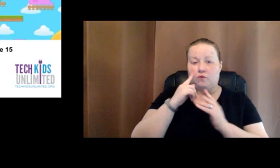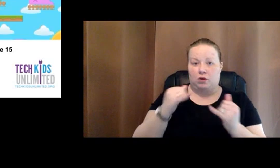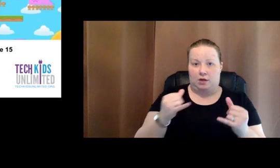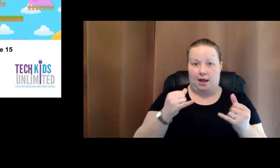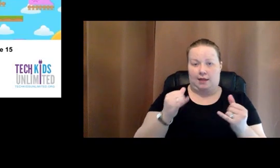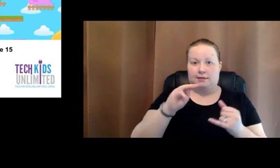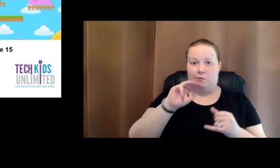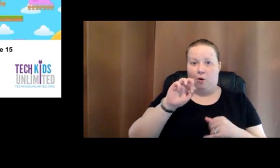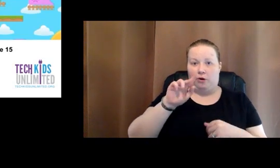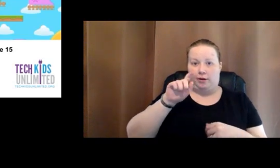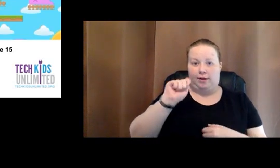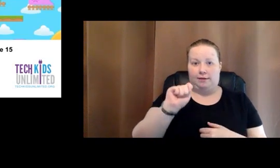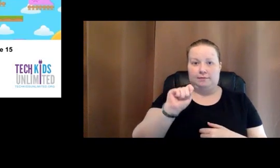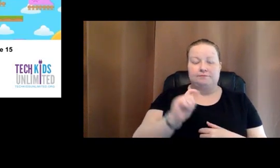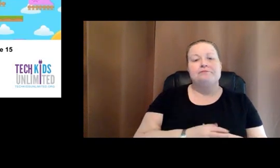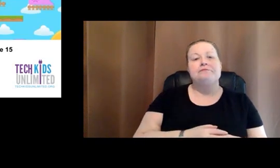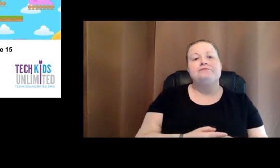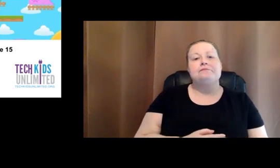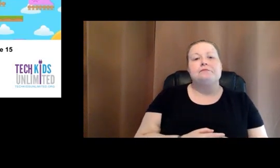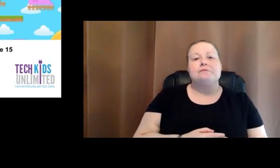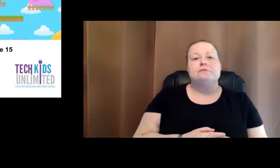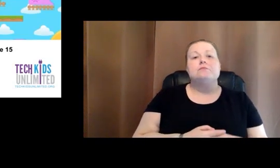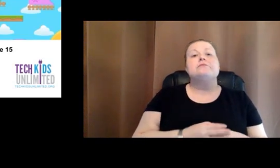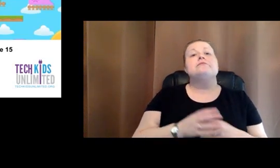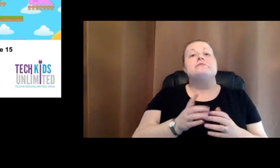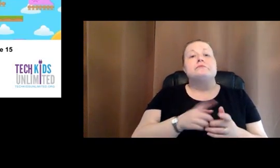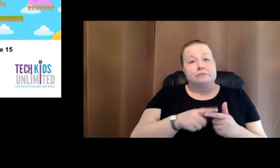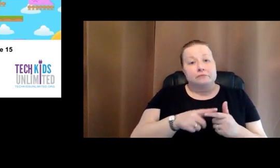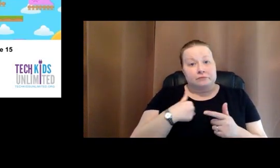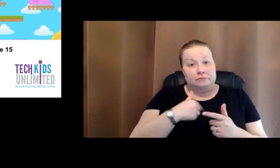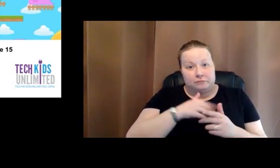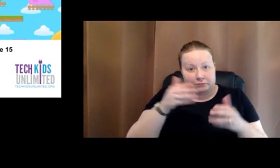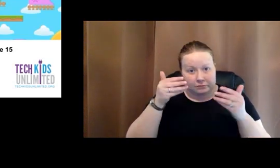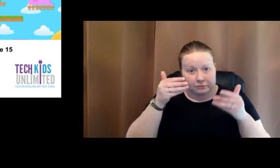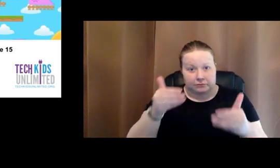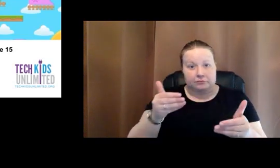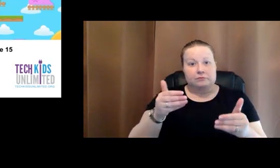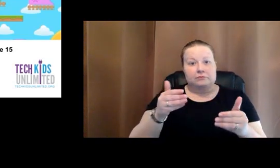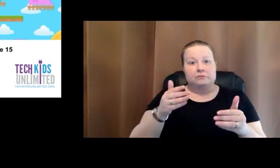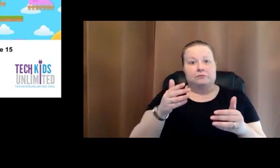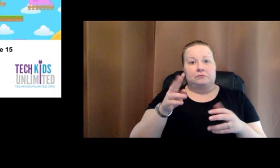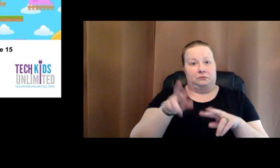then we moved ahead and looked at